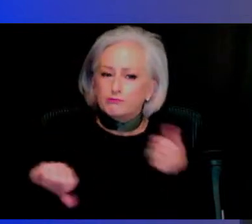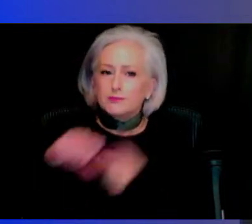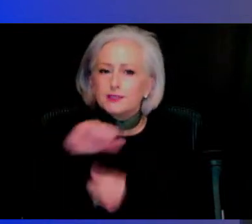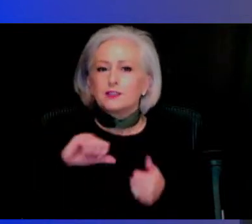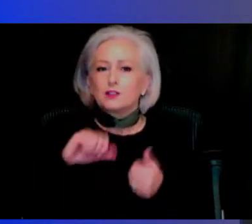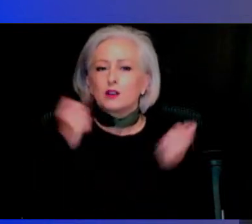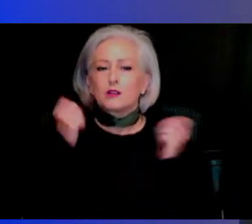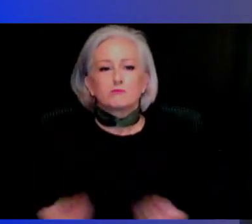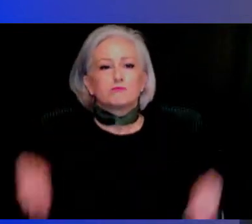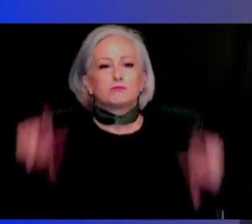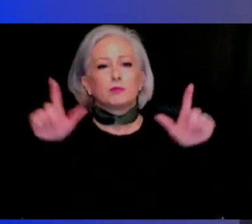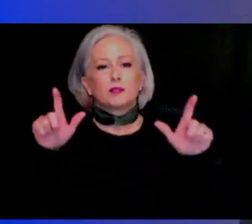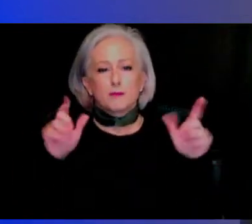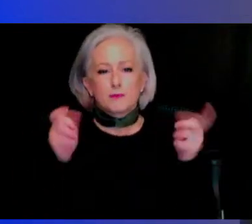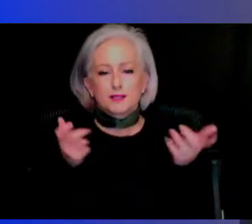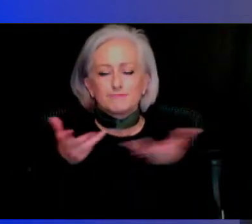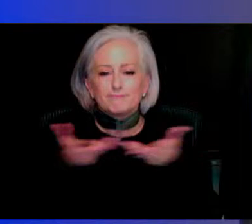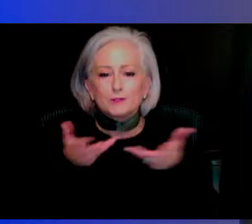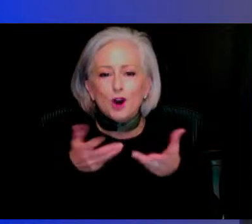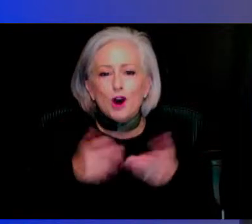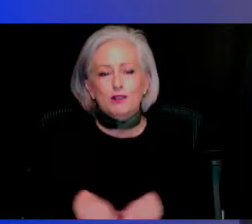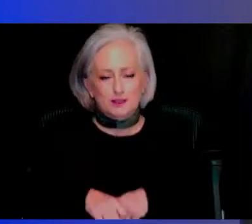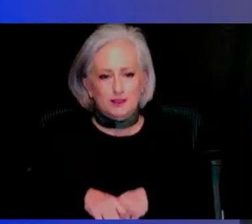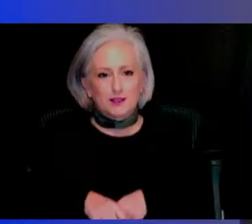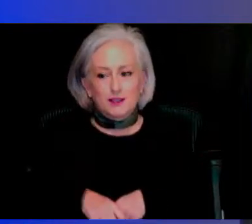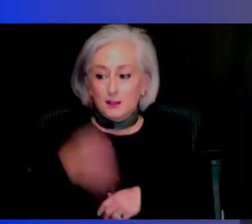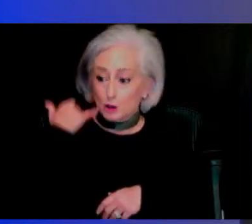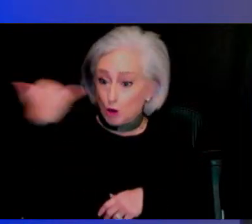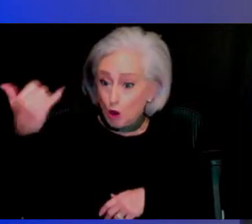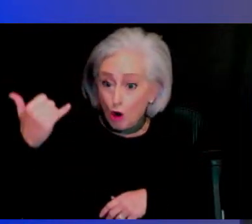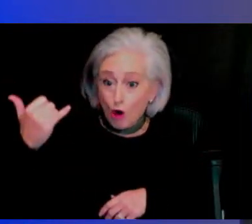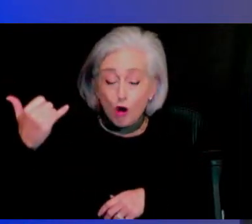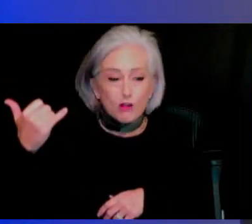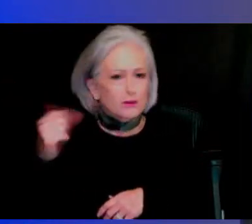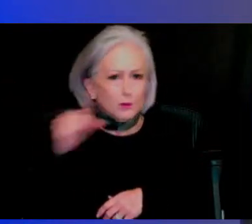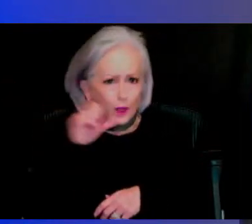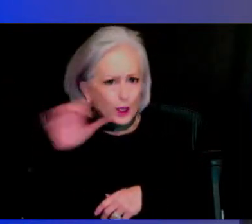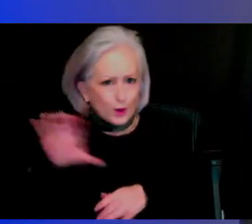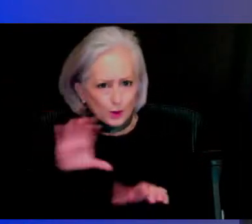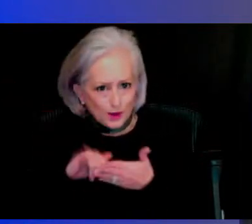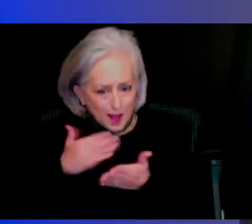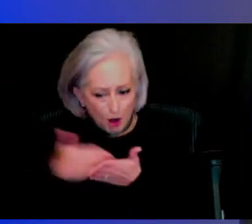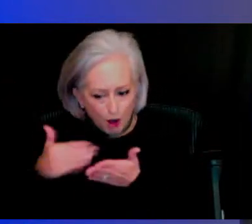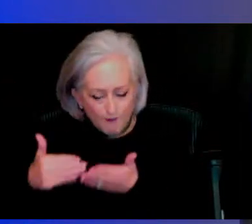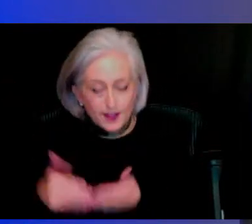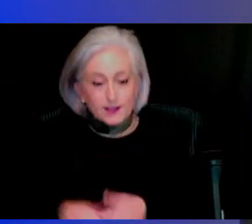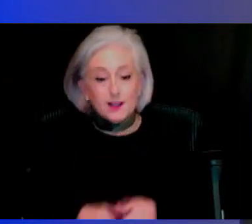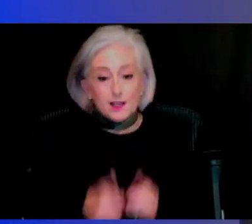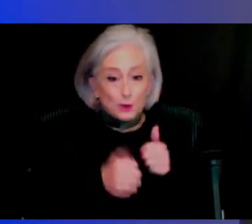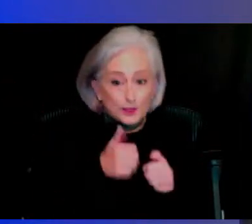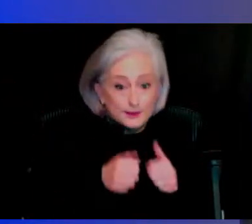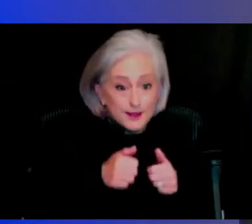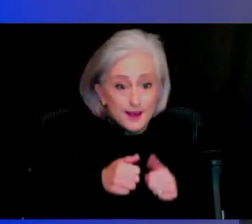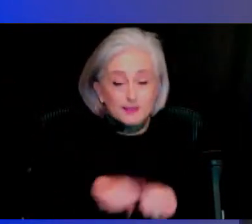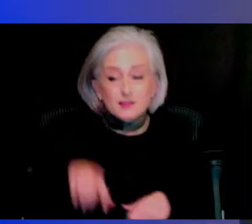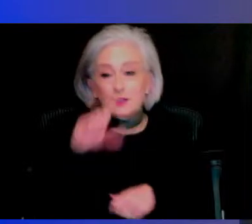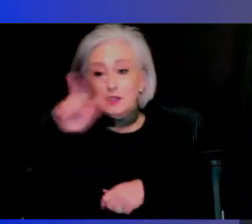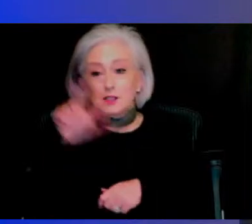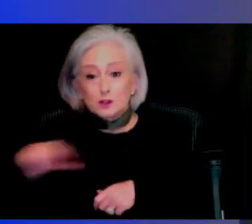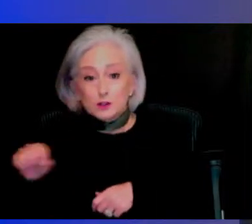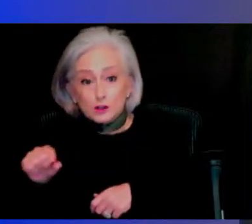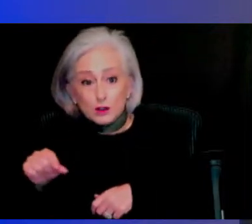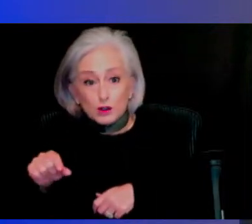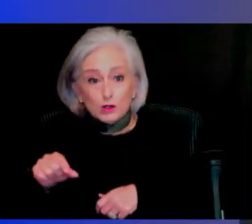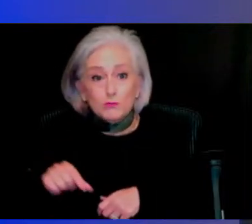which I don't think we do that at all. We text, we may Skype, we may Zoom, we may FaceTime, but we don't actually sit down and just